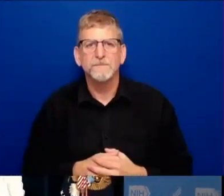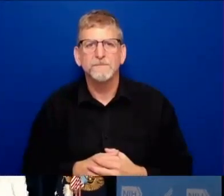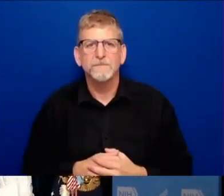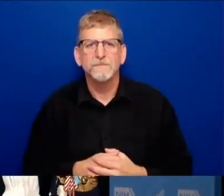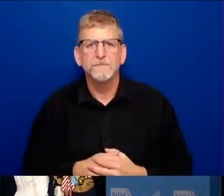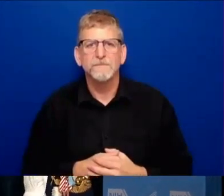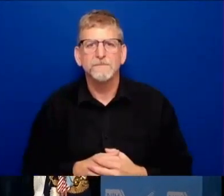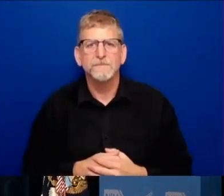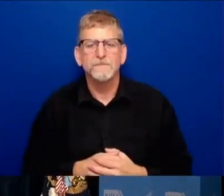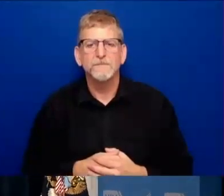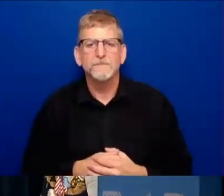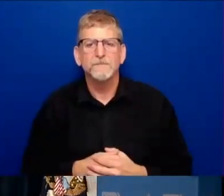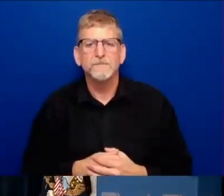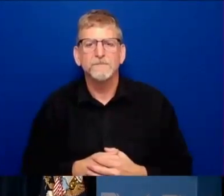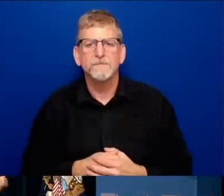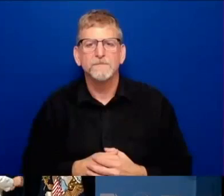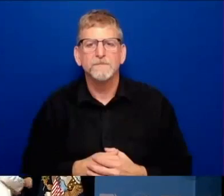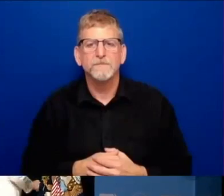so